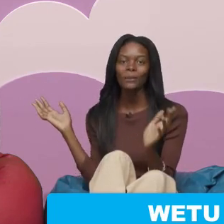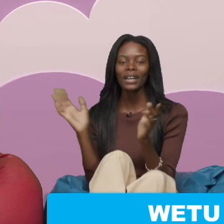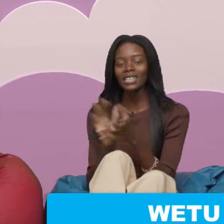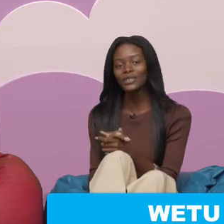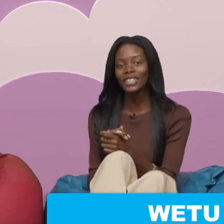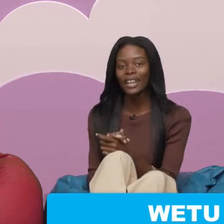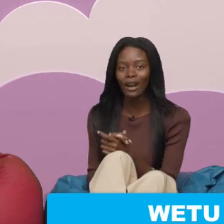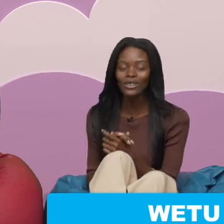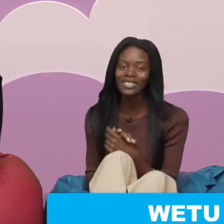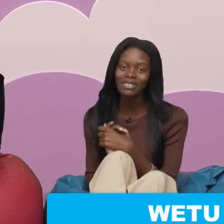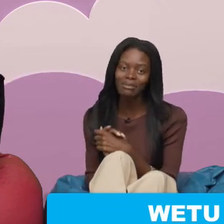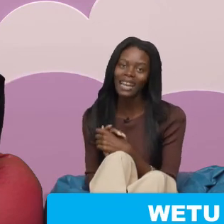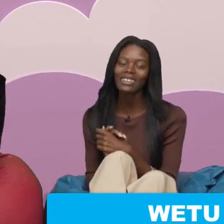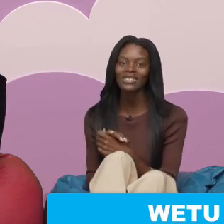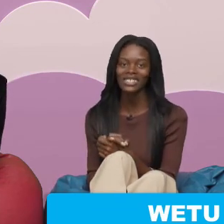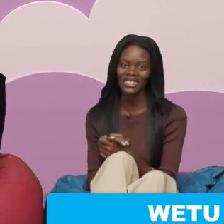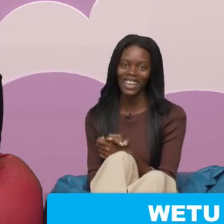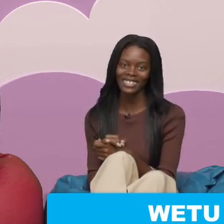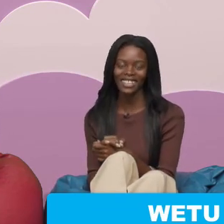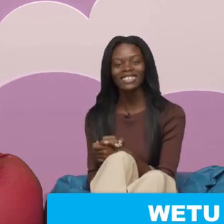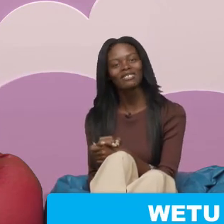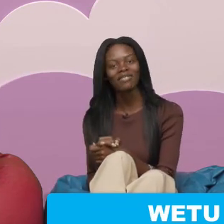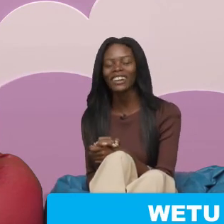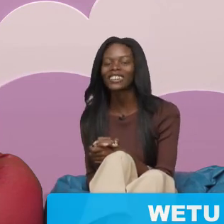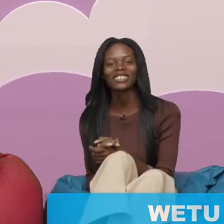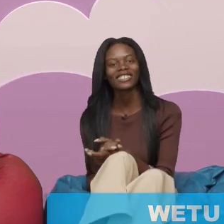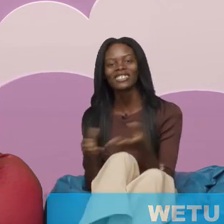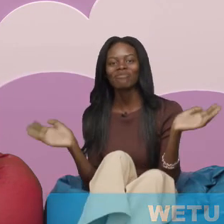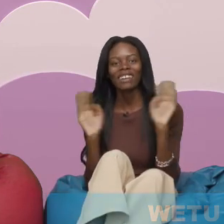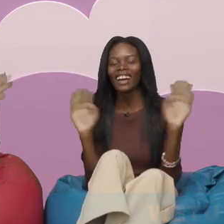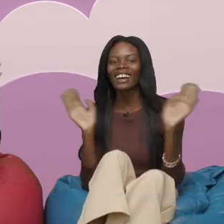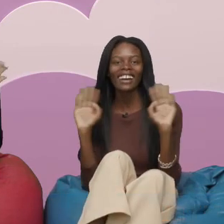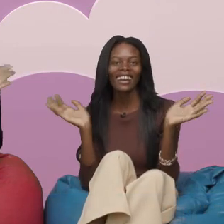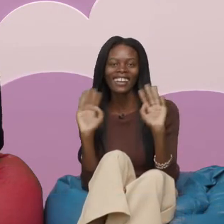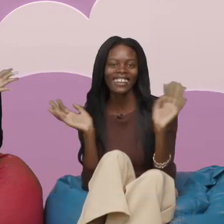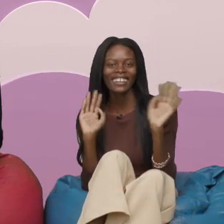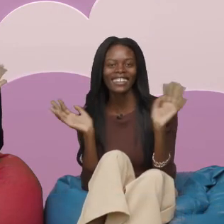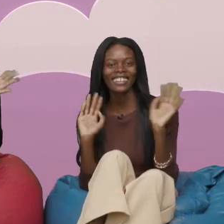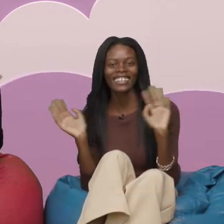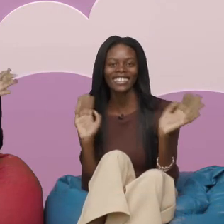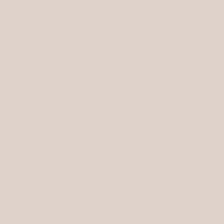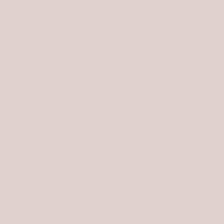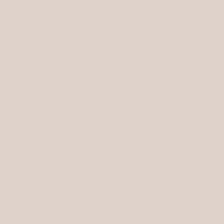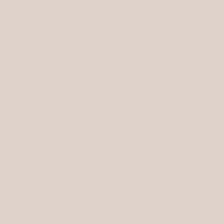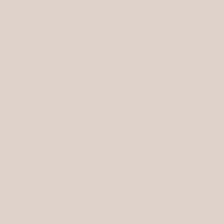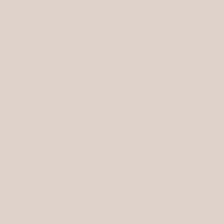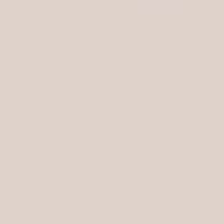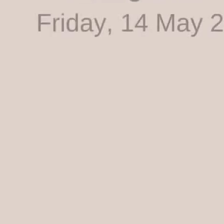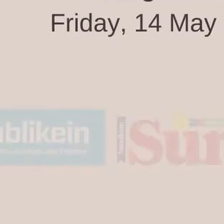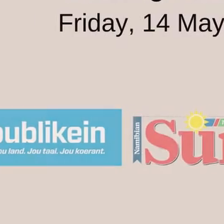But as for now, we'll say bye and we'll see you guys again tomorrow. Bye.